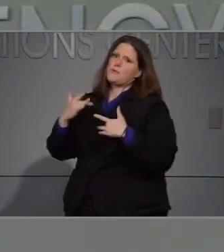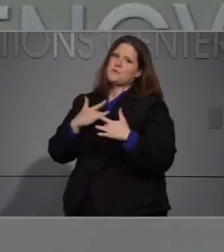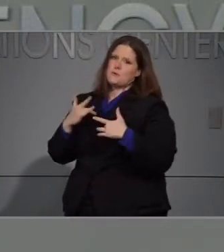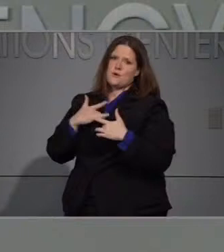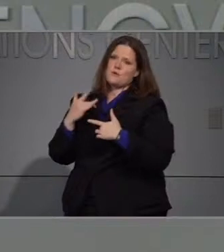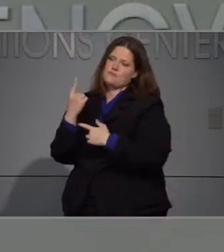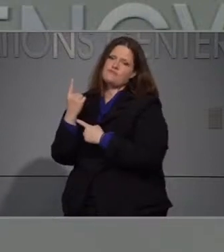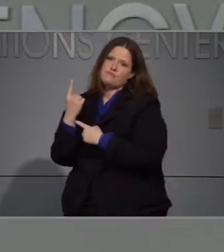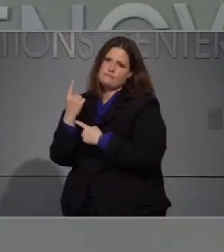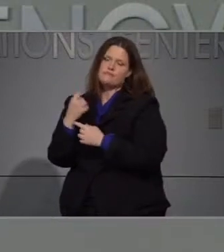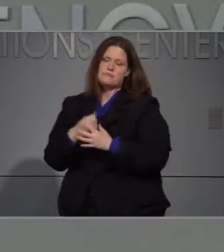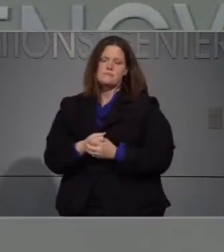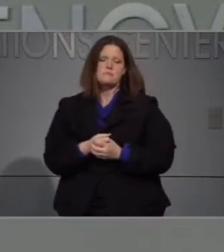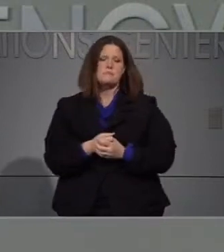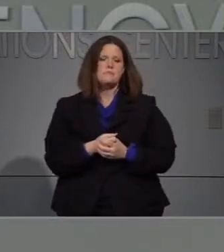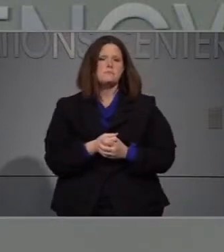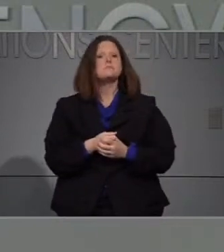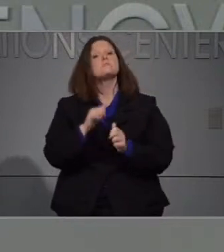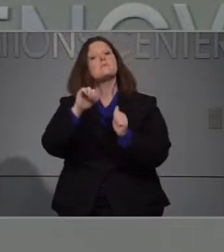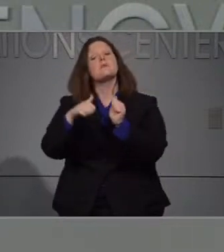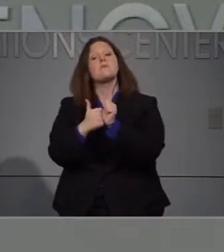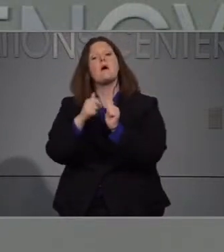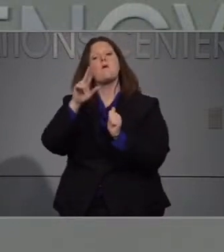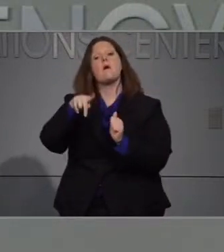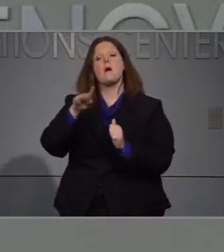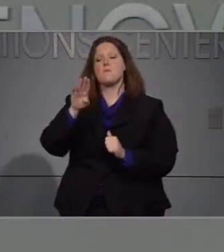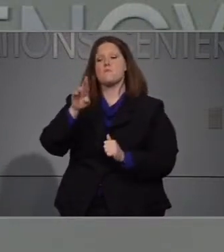Anything? We have a follow-up from Brian Anderson at AP.